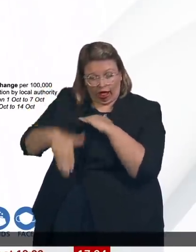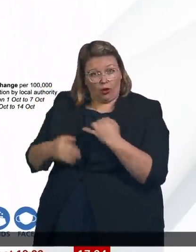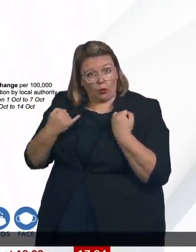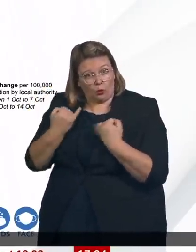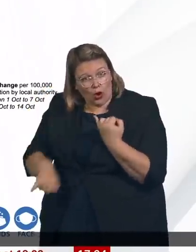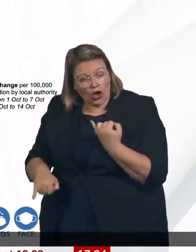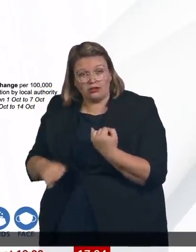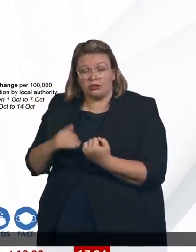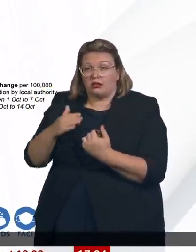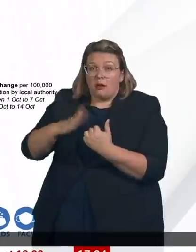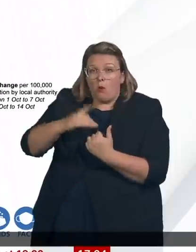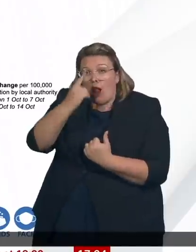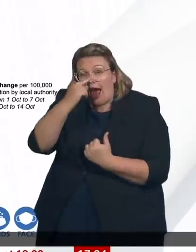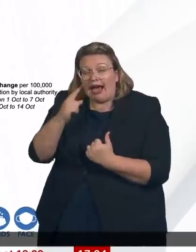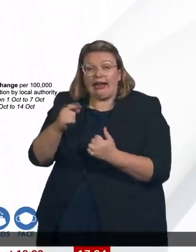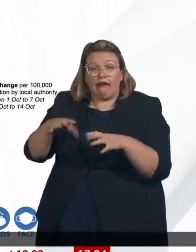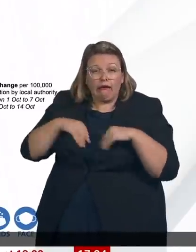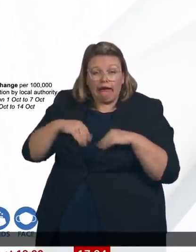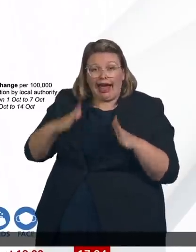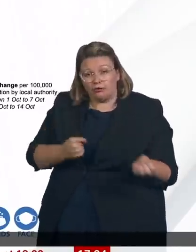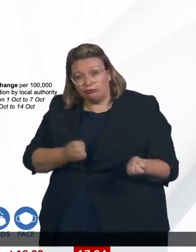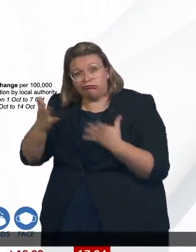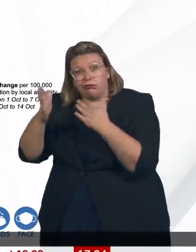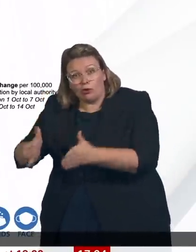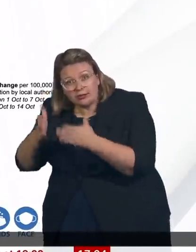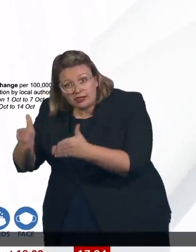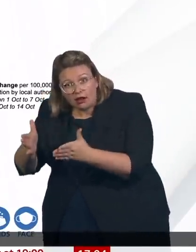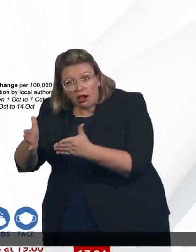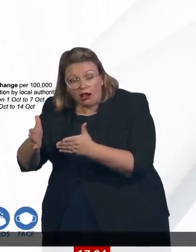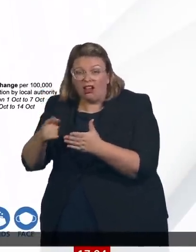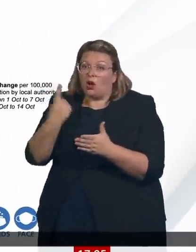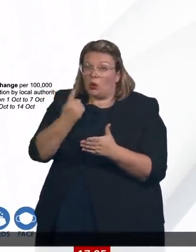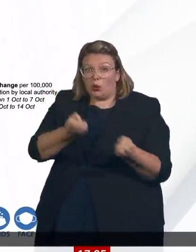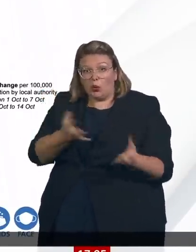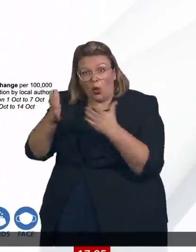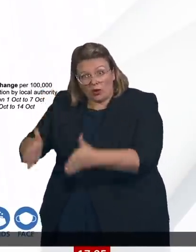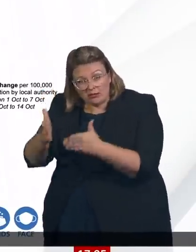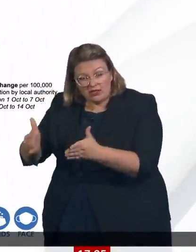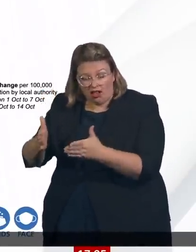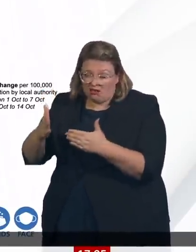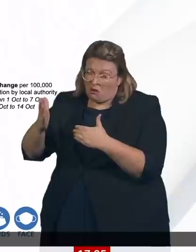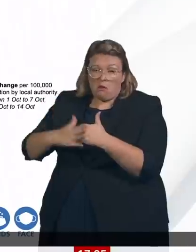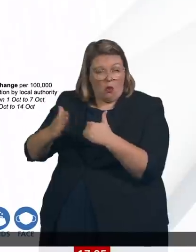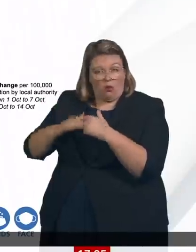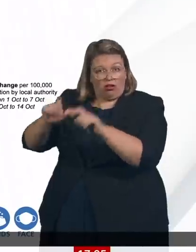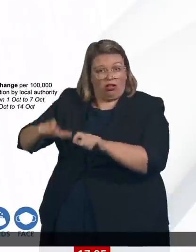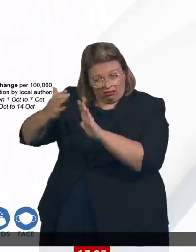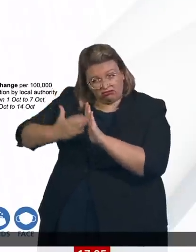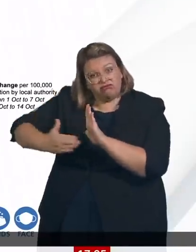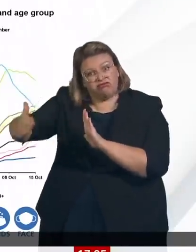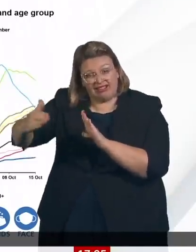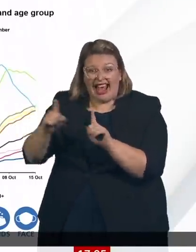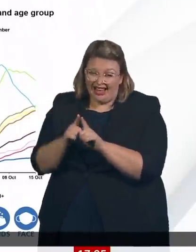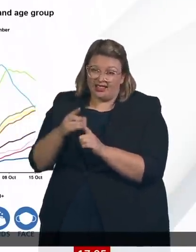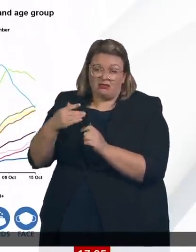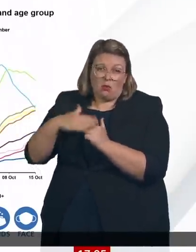hospital. If they are admitted to hospital, they stay in hospital for longer, and sadly they are more difficult to save.